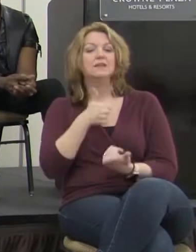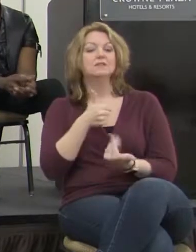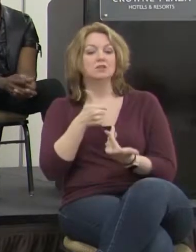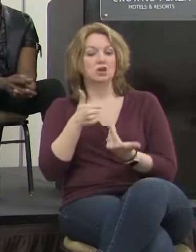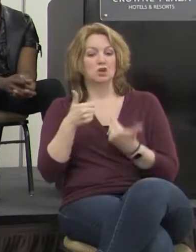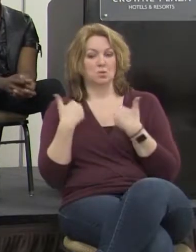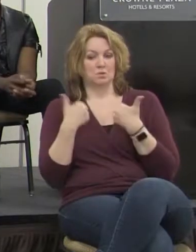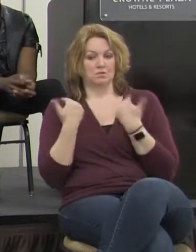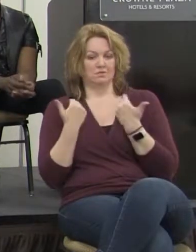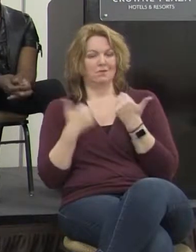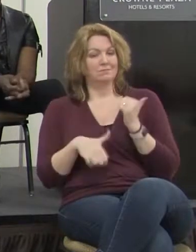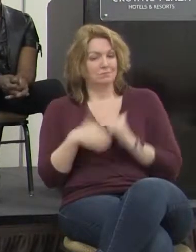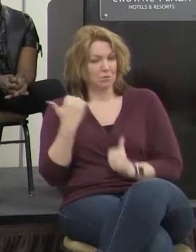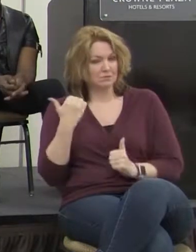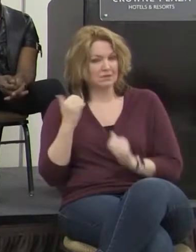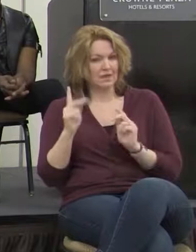color.